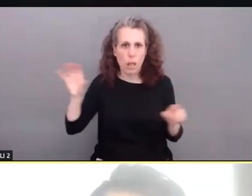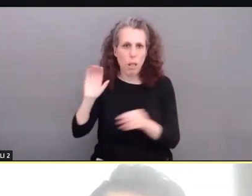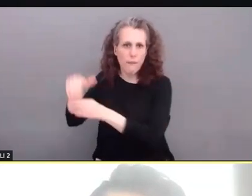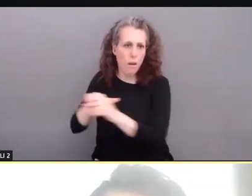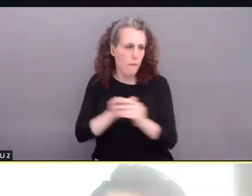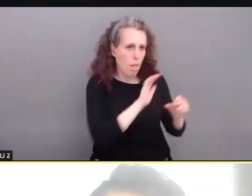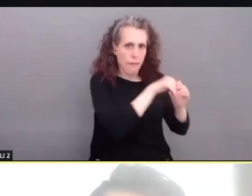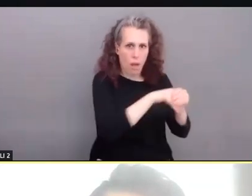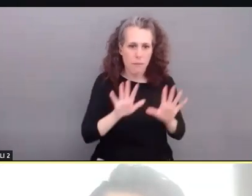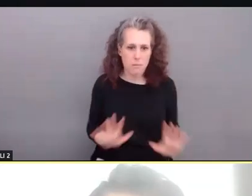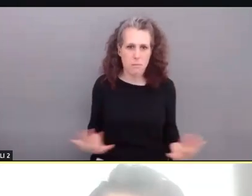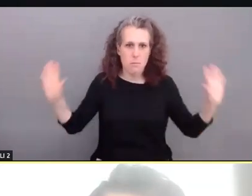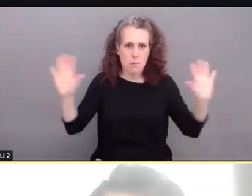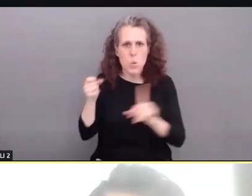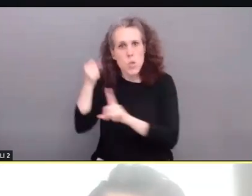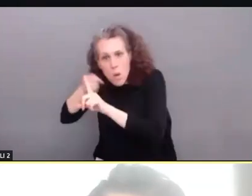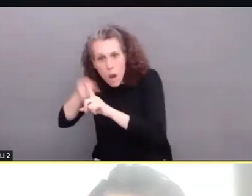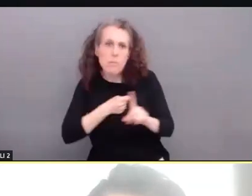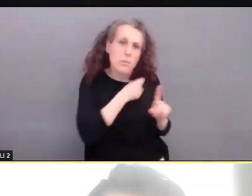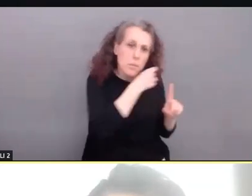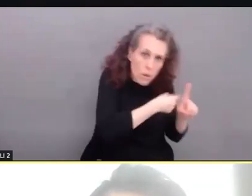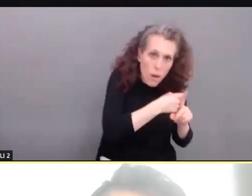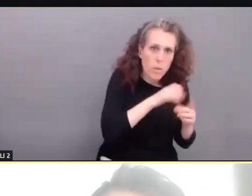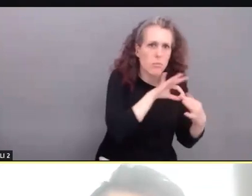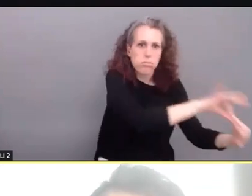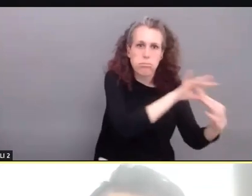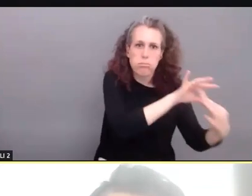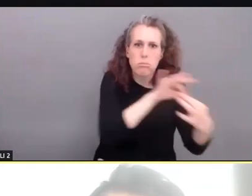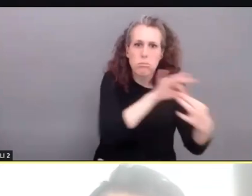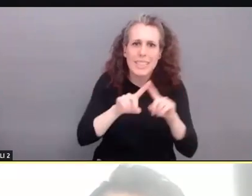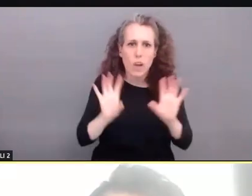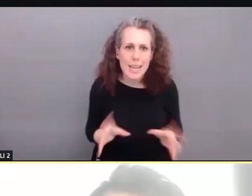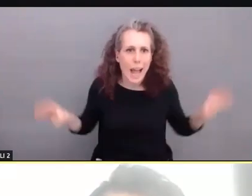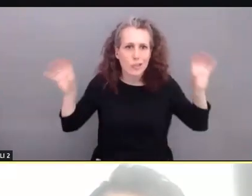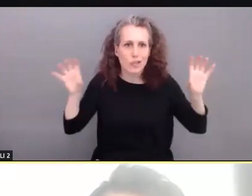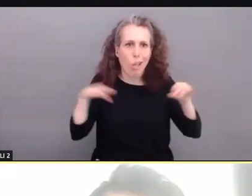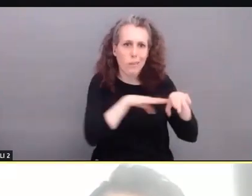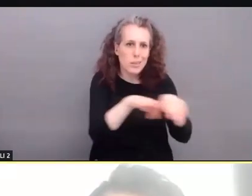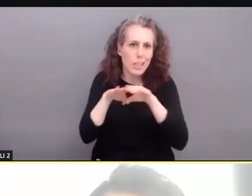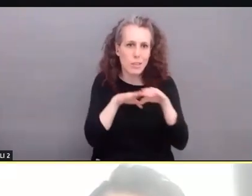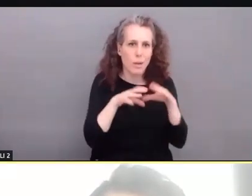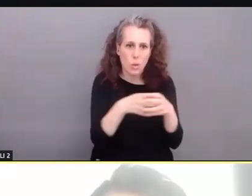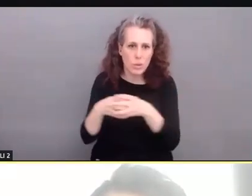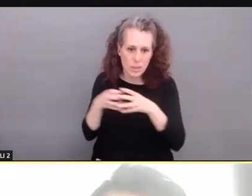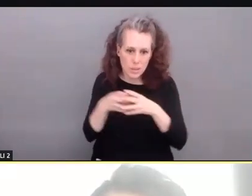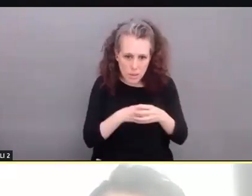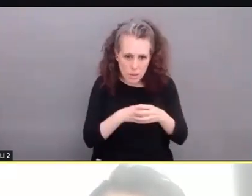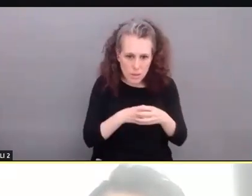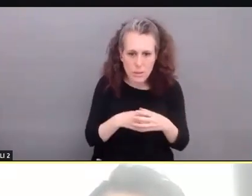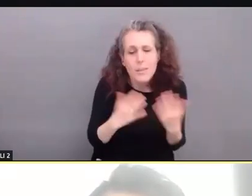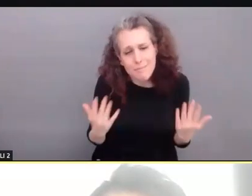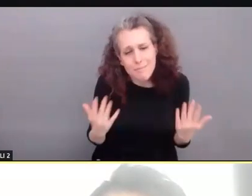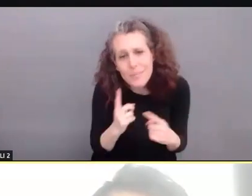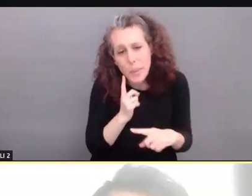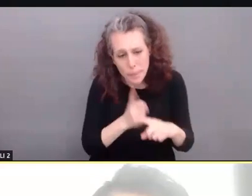to engage with the national standardization bodies. And of course, to our wider national basis, to our